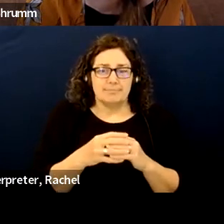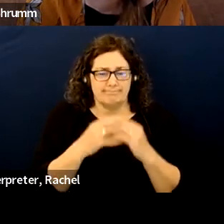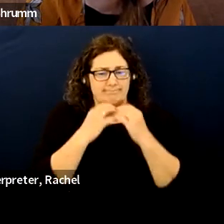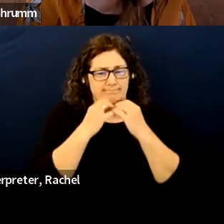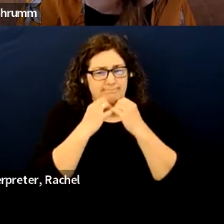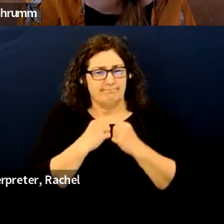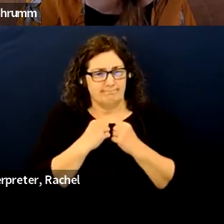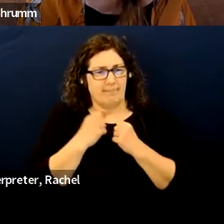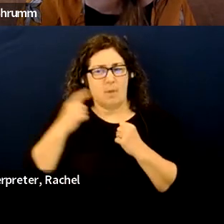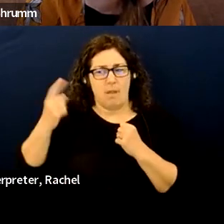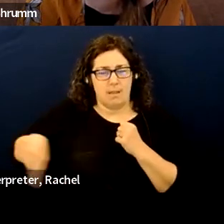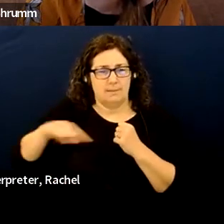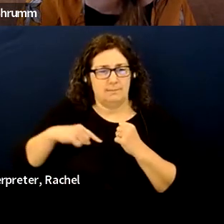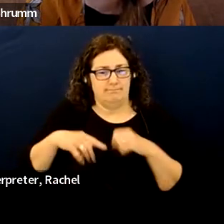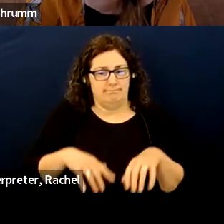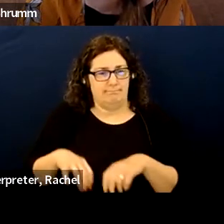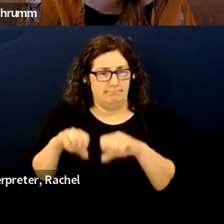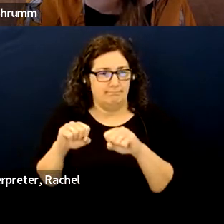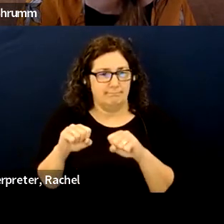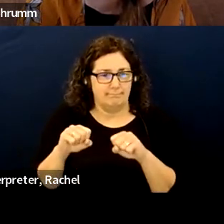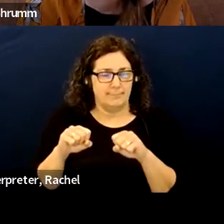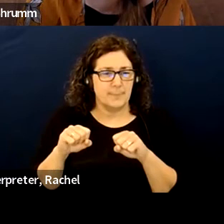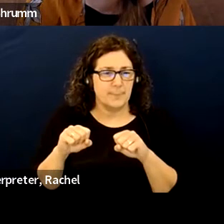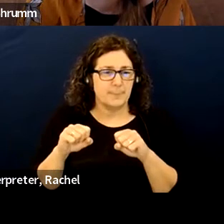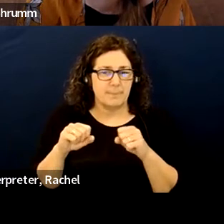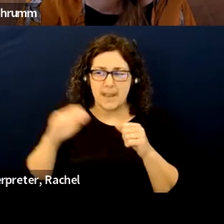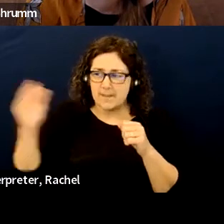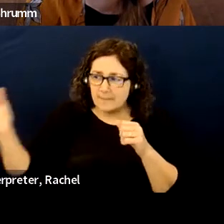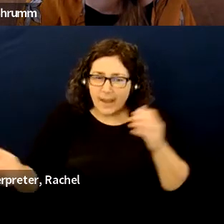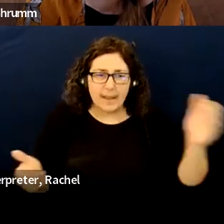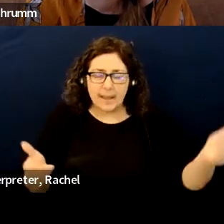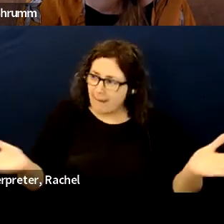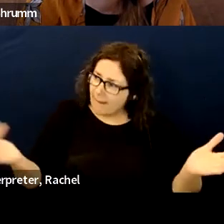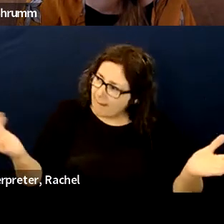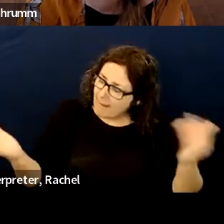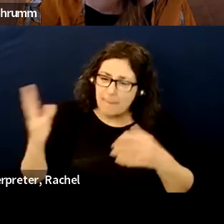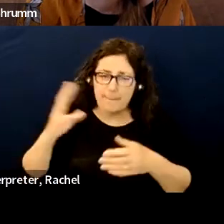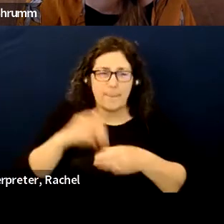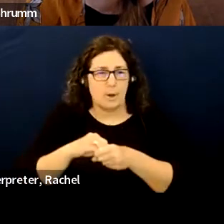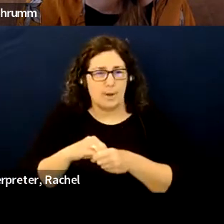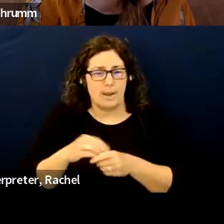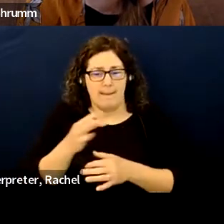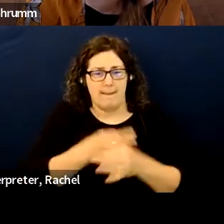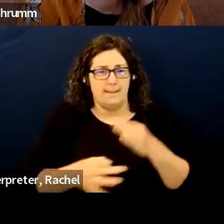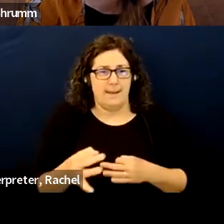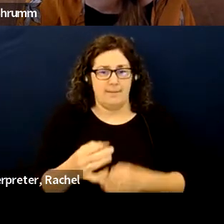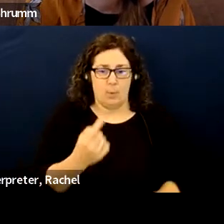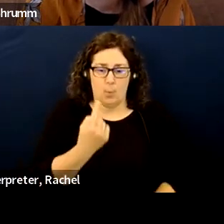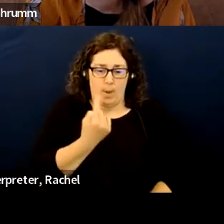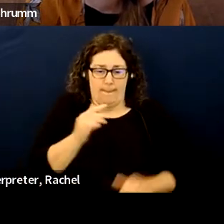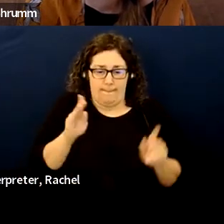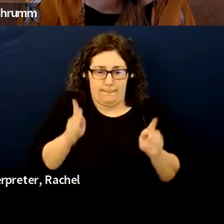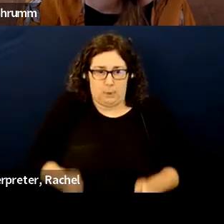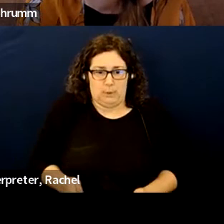valuable thing for us to be doing, just kind of inviting everyone to be a part of it rather than an isolated artist just making